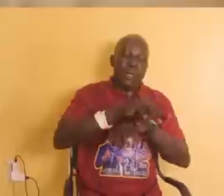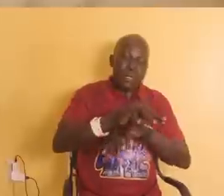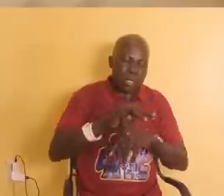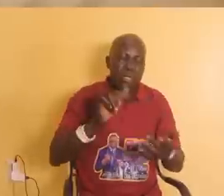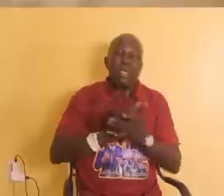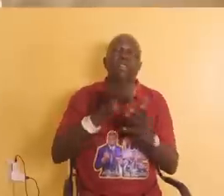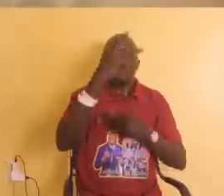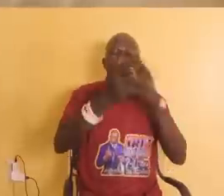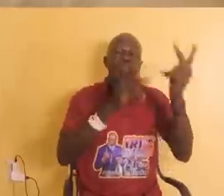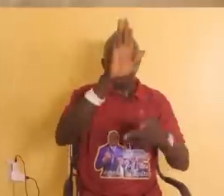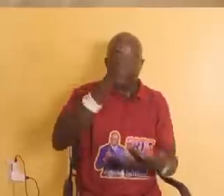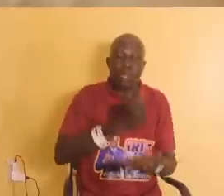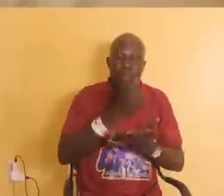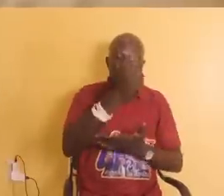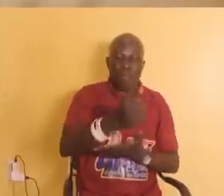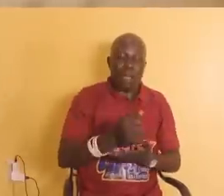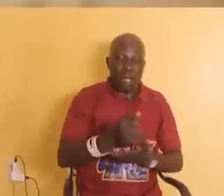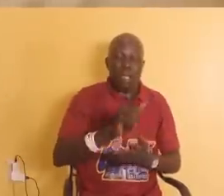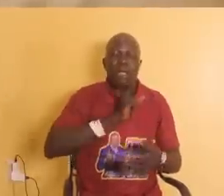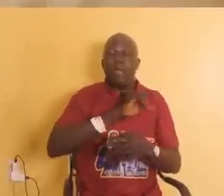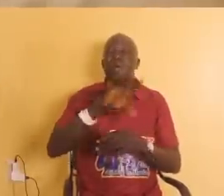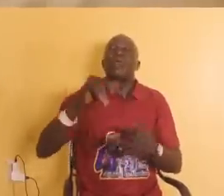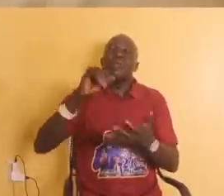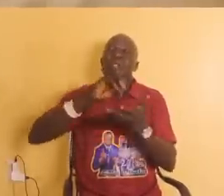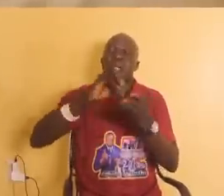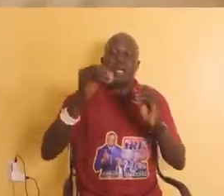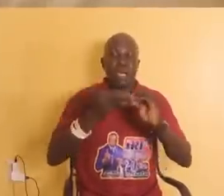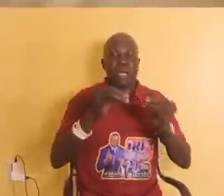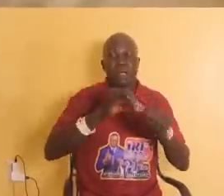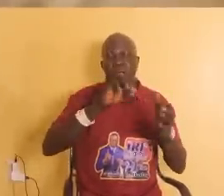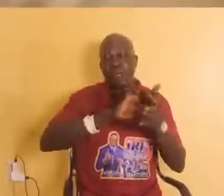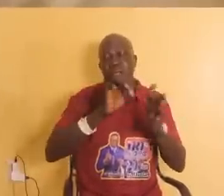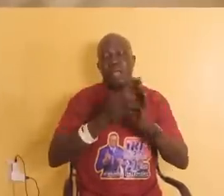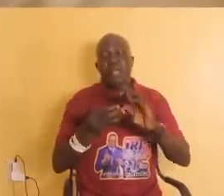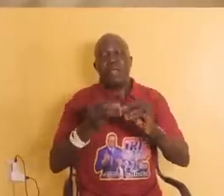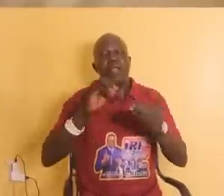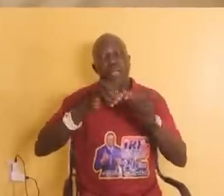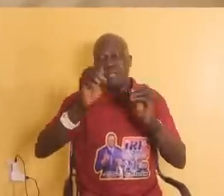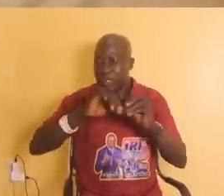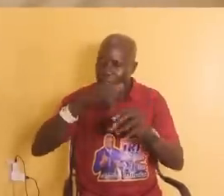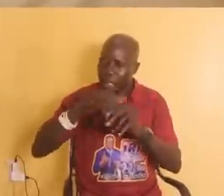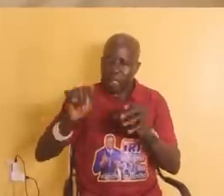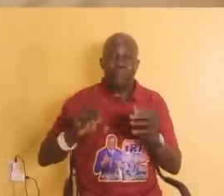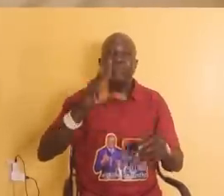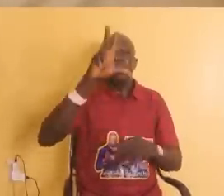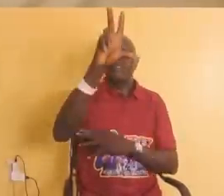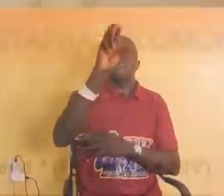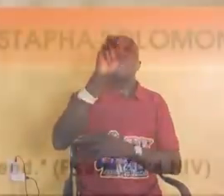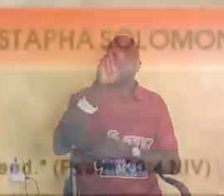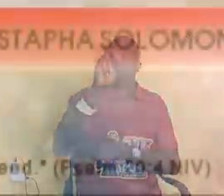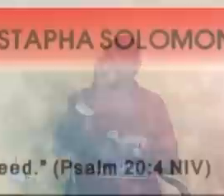Look alright, their account number. Write it down.